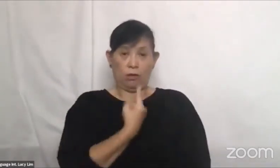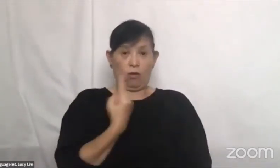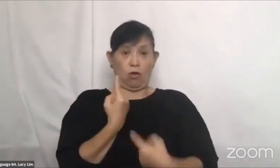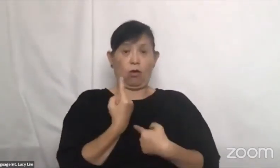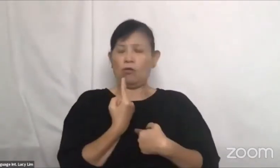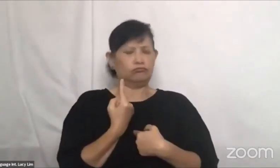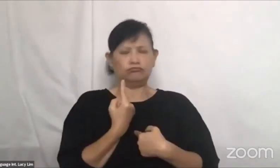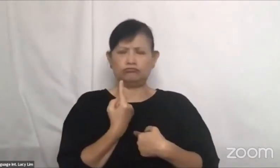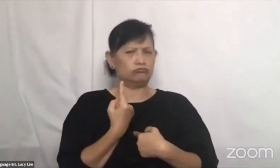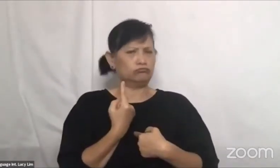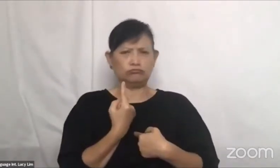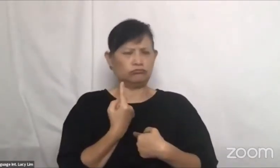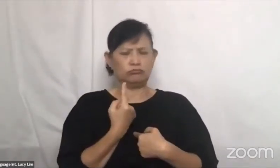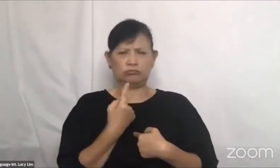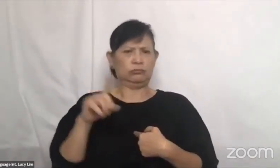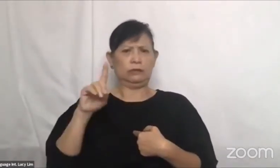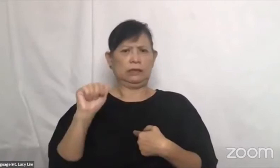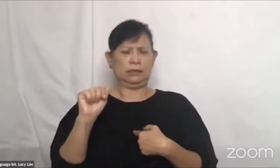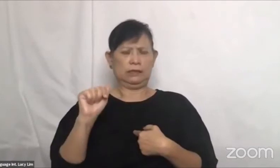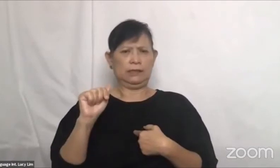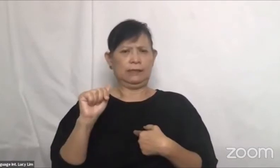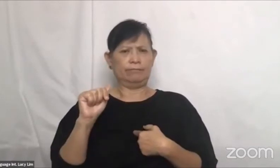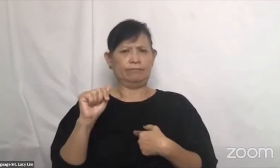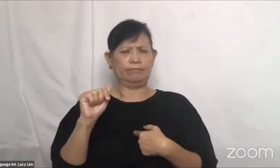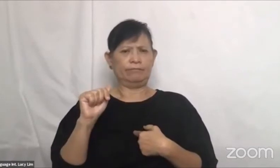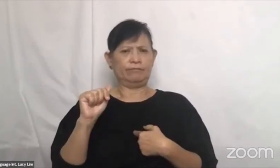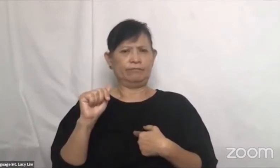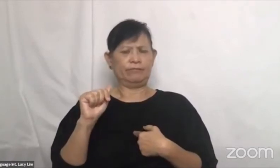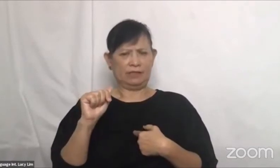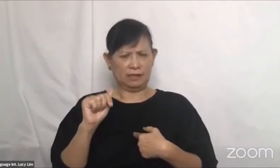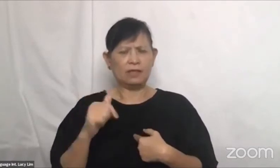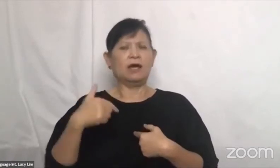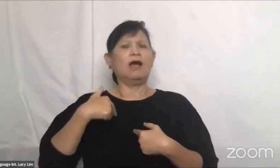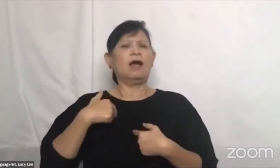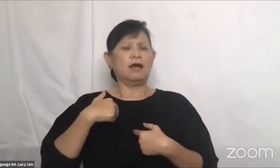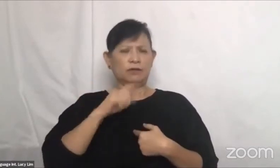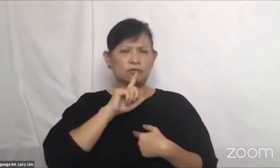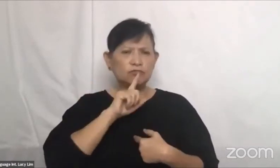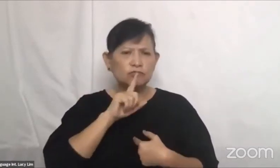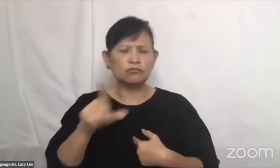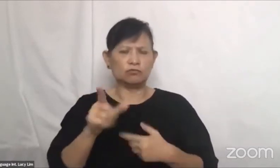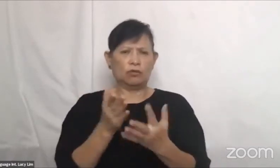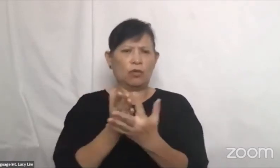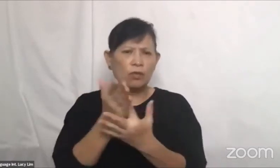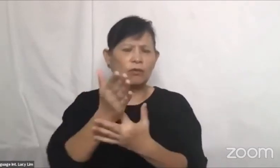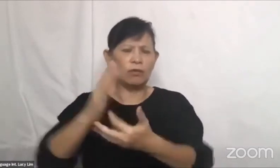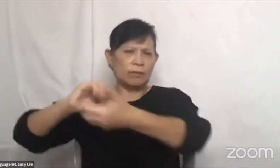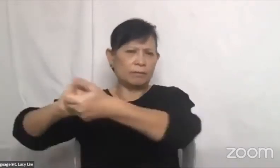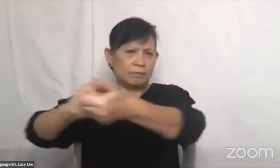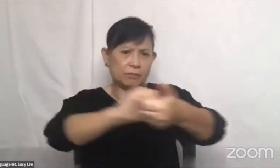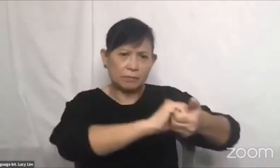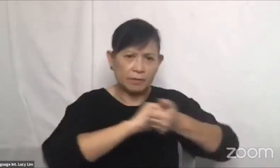disabilities, whatever the topic may be, it is about partnership and how we frame the partnership, including our